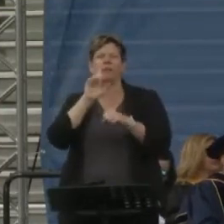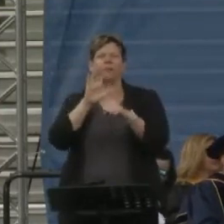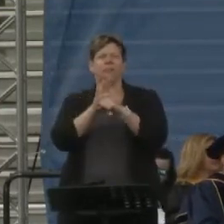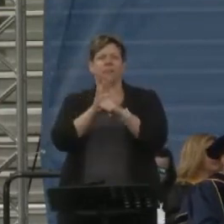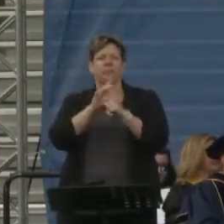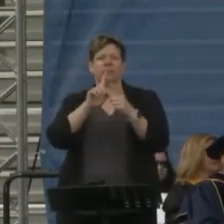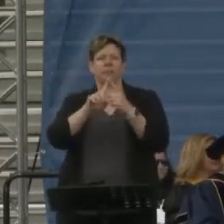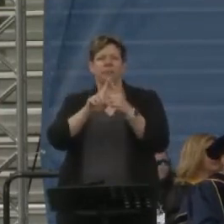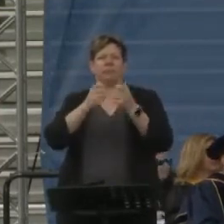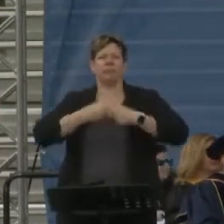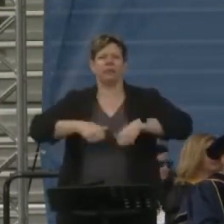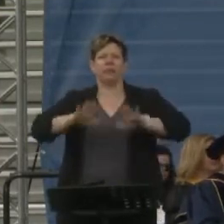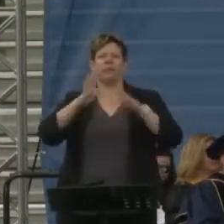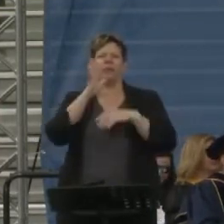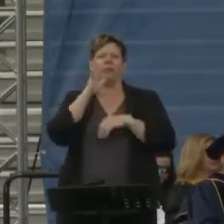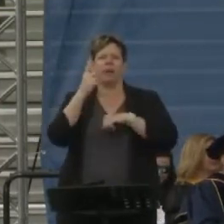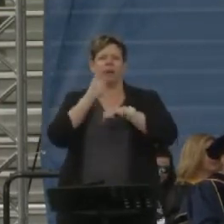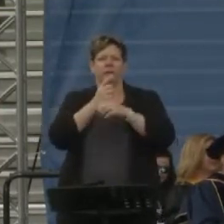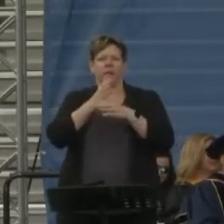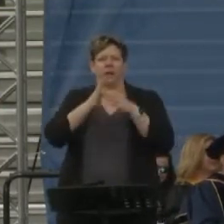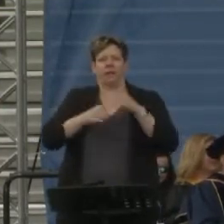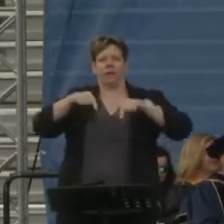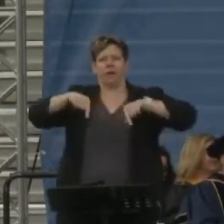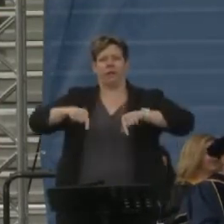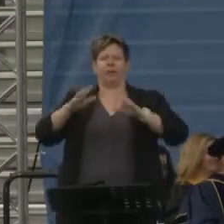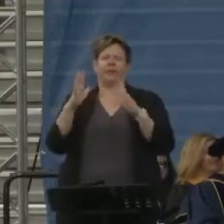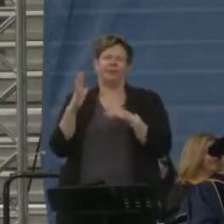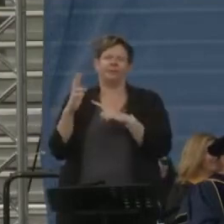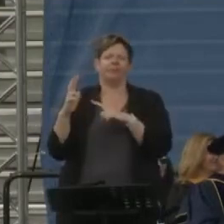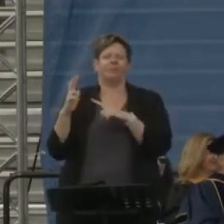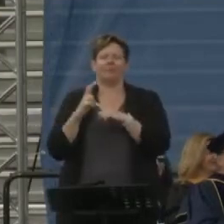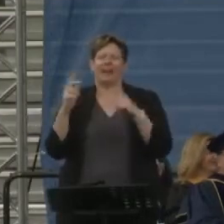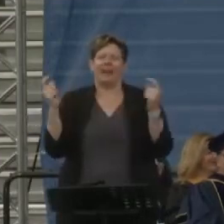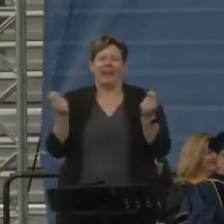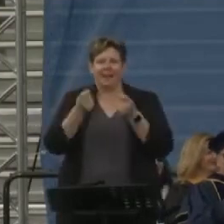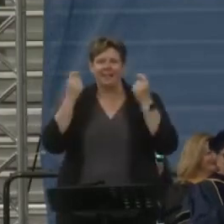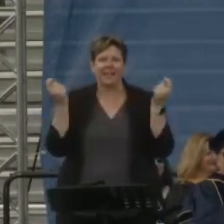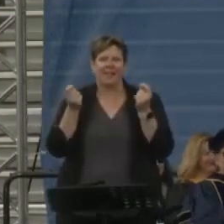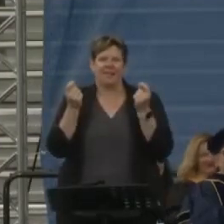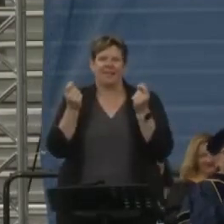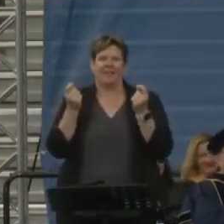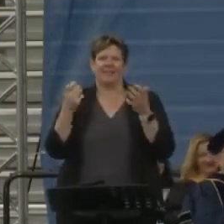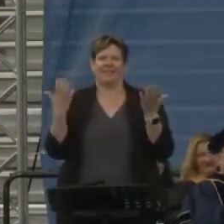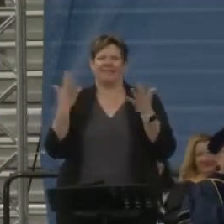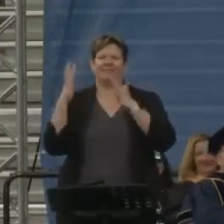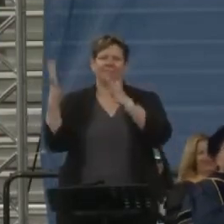to giving up your Mother's Day weekend for this momentous occasion in each graduate's life.